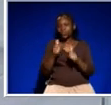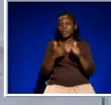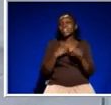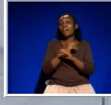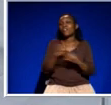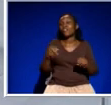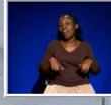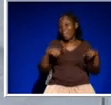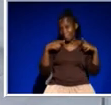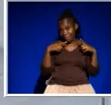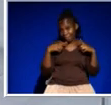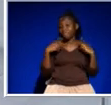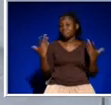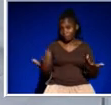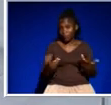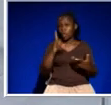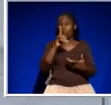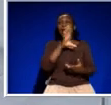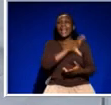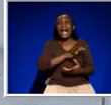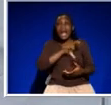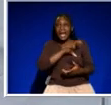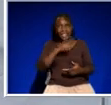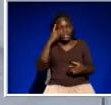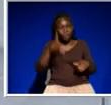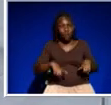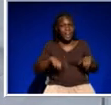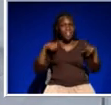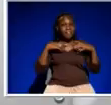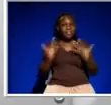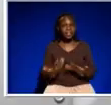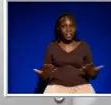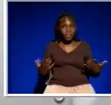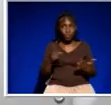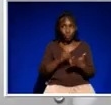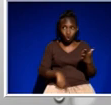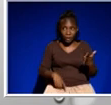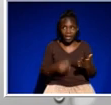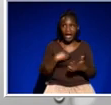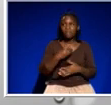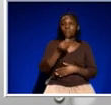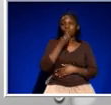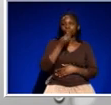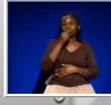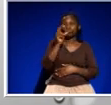So one of the characteristic of living things is nutrition.